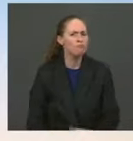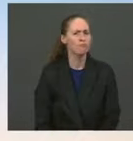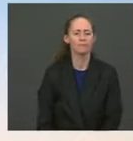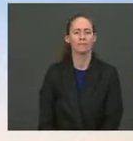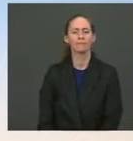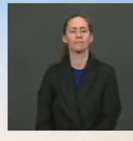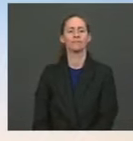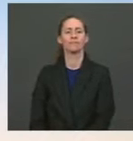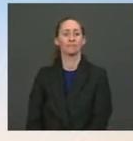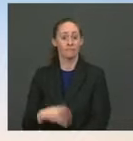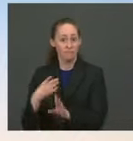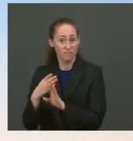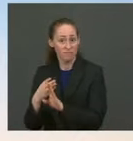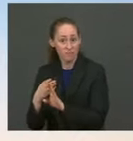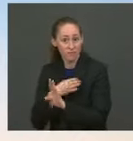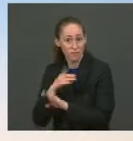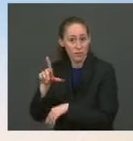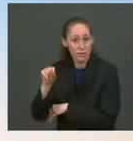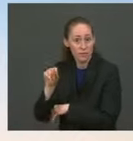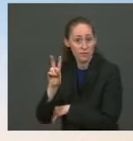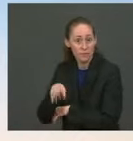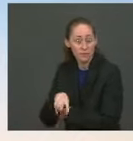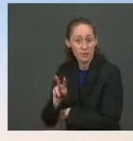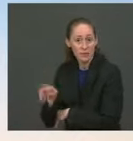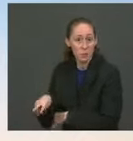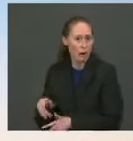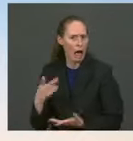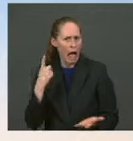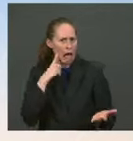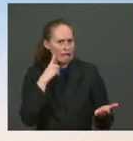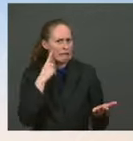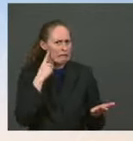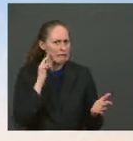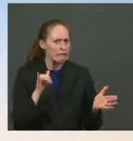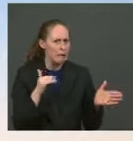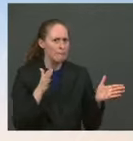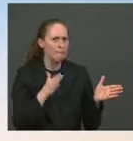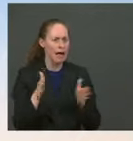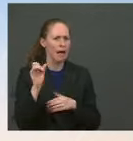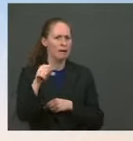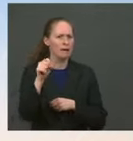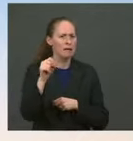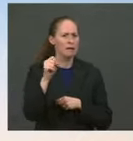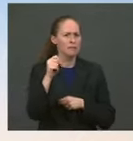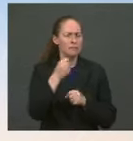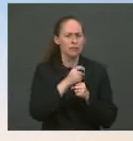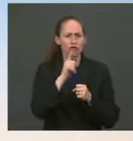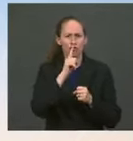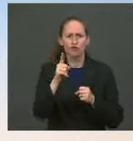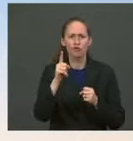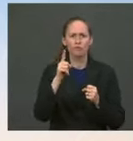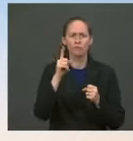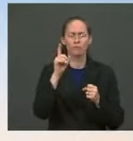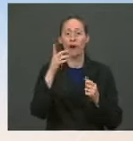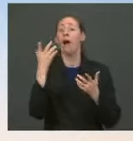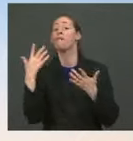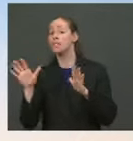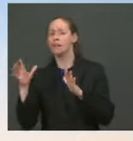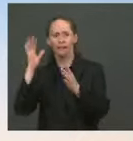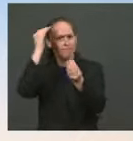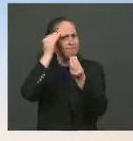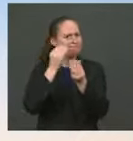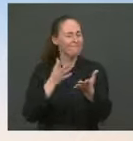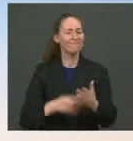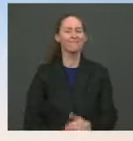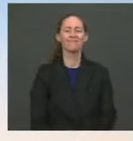year. I think that's what we have said in the past. We will get this done. We'll make sure to get this done and share it with all of you when it gets done, when it